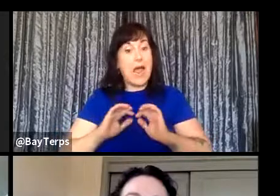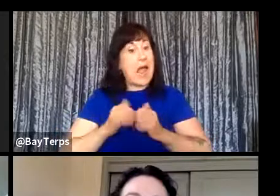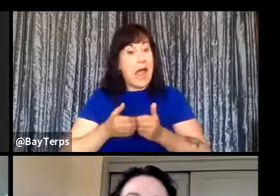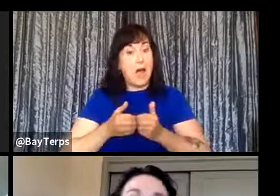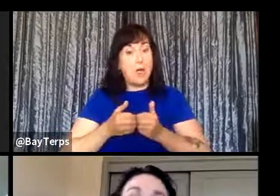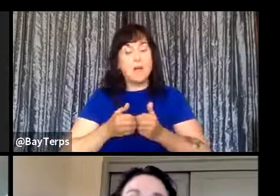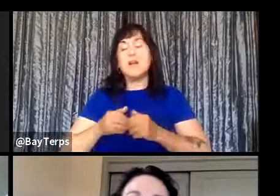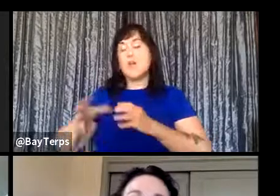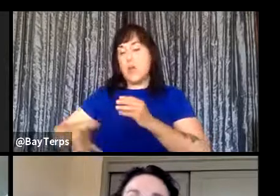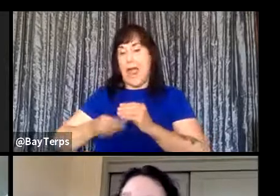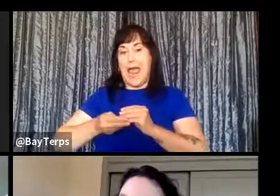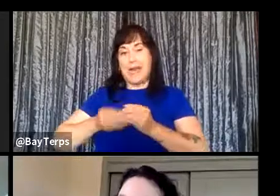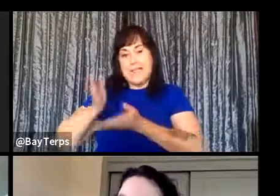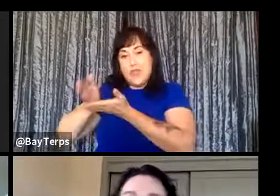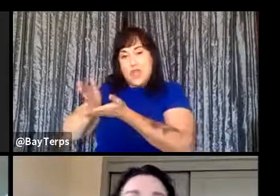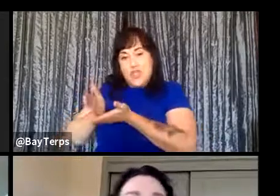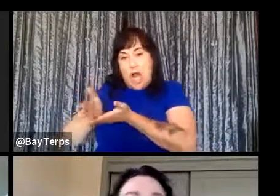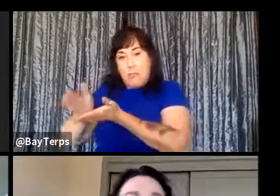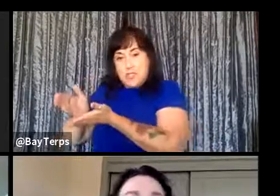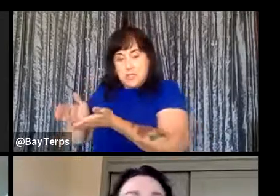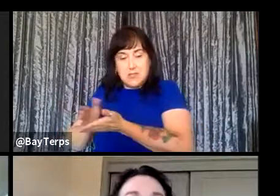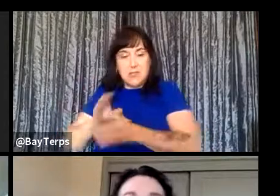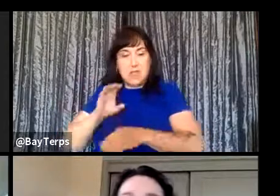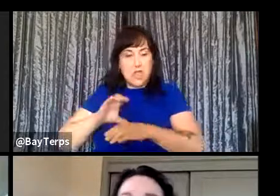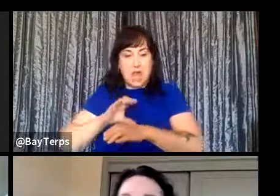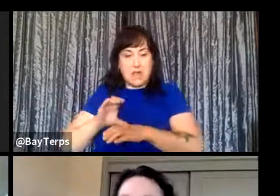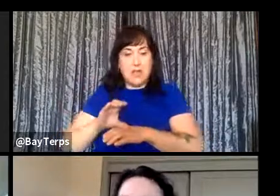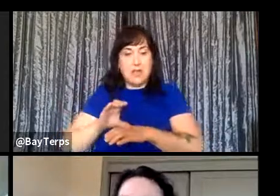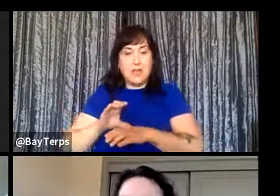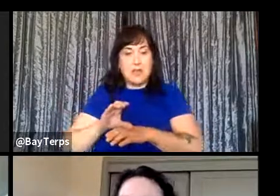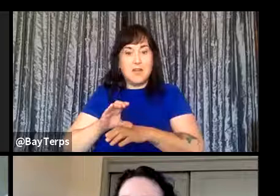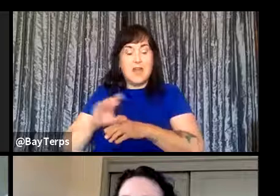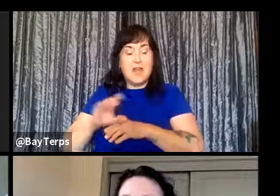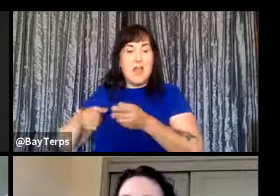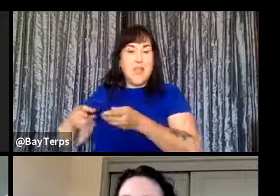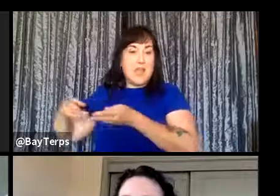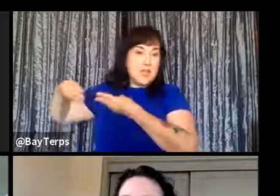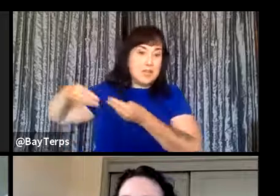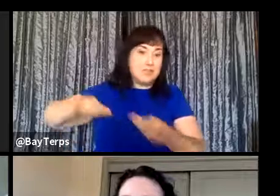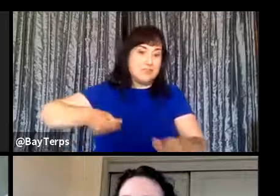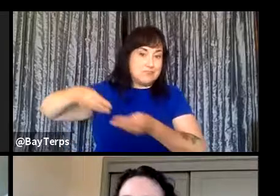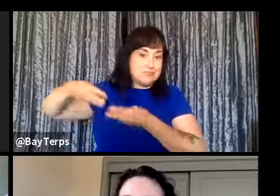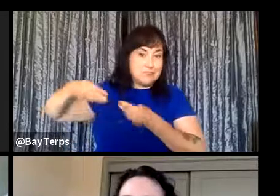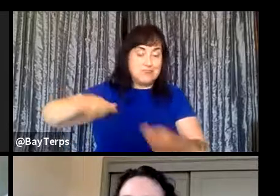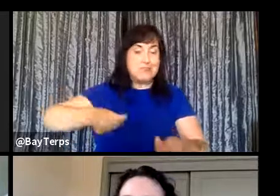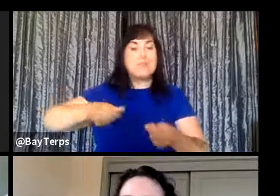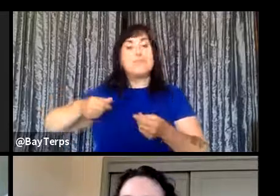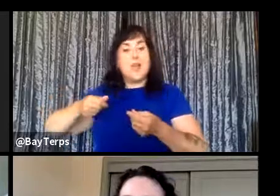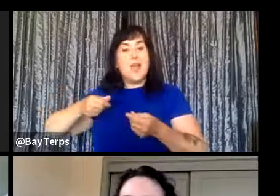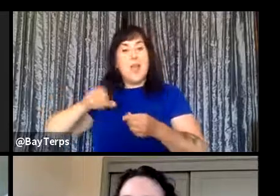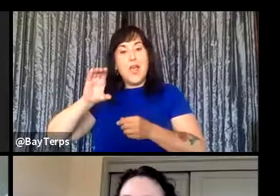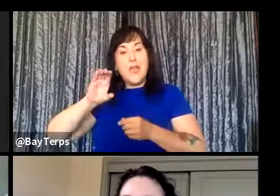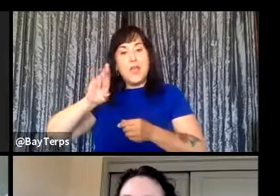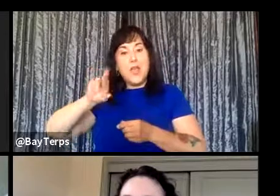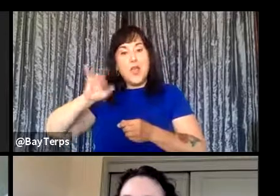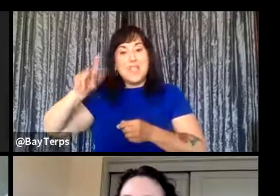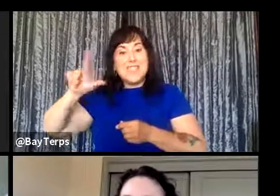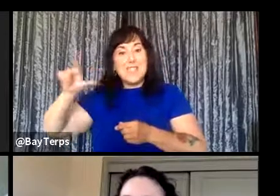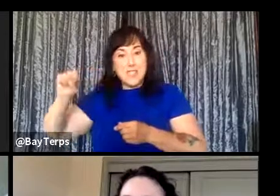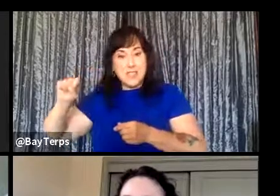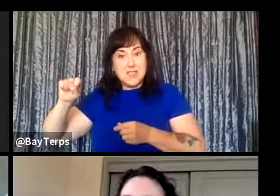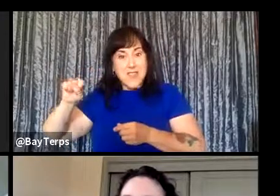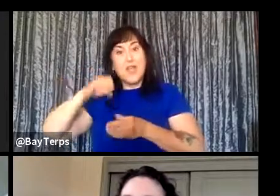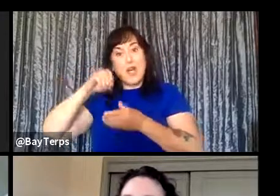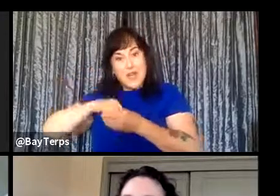chocolate. As you're adding in your chopped chocolate, Kate, you're literally passing on those type 5 crystals, which exists within our normal chocolate